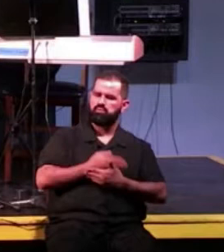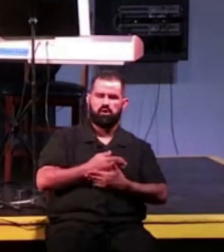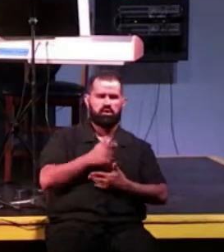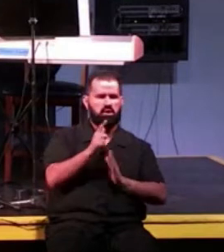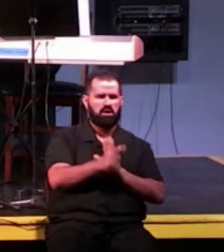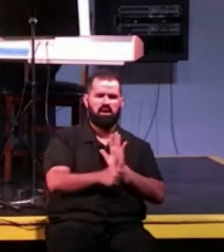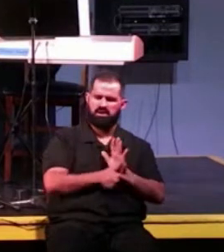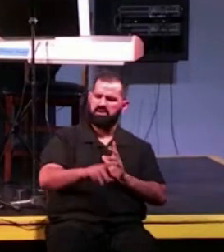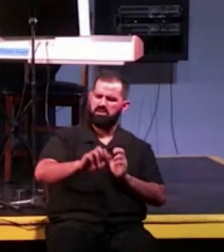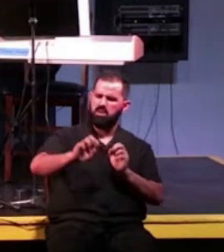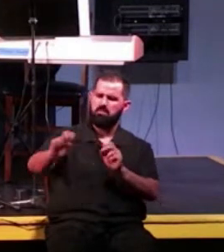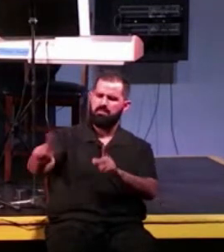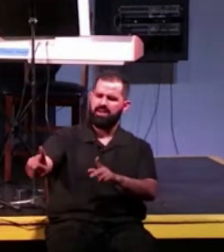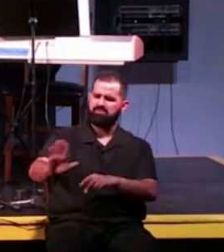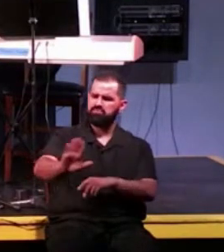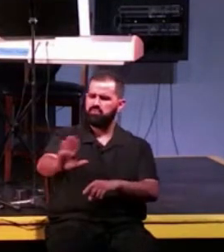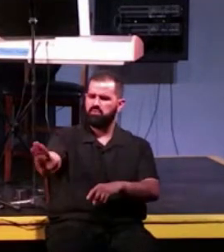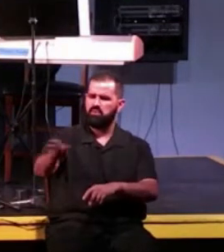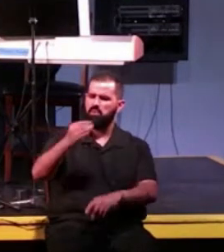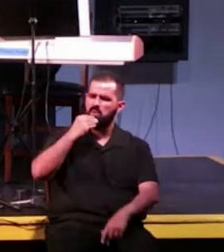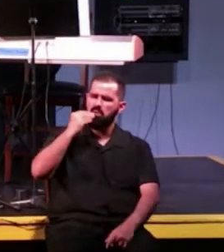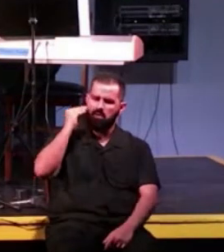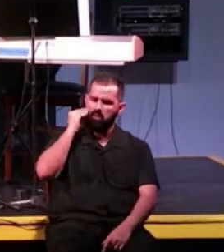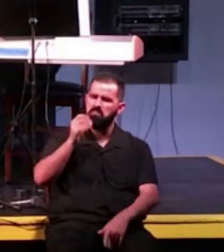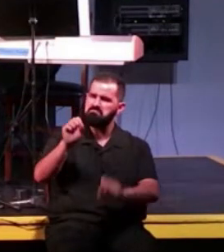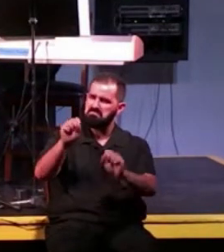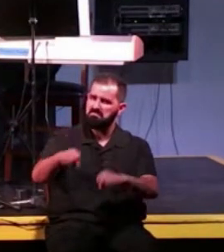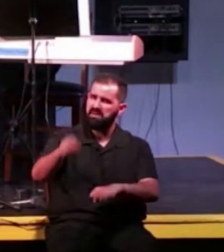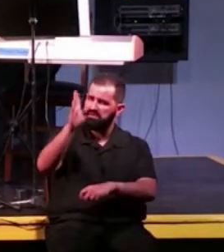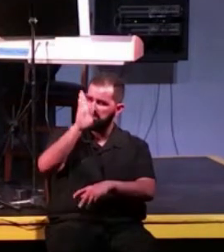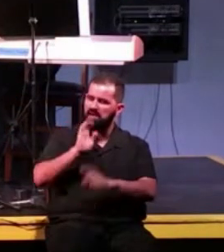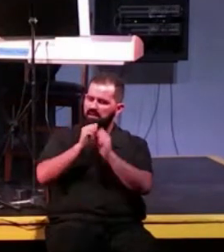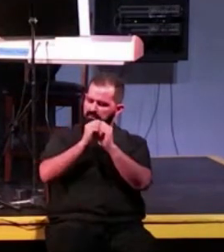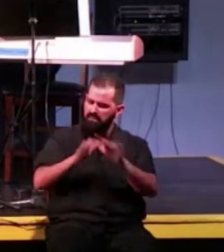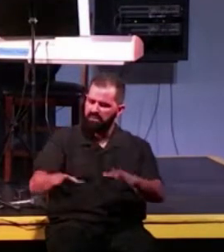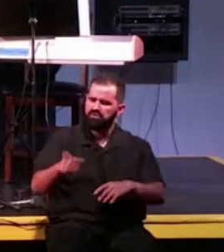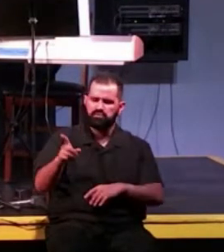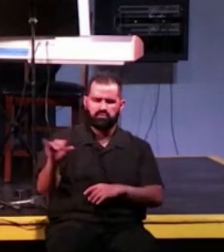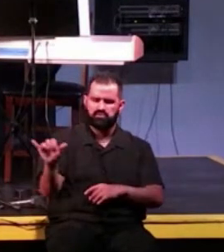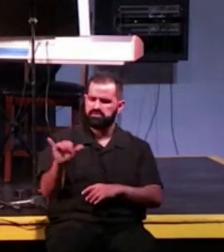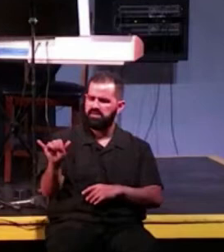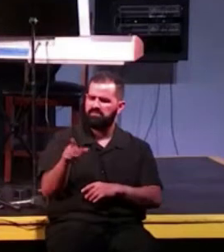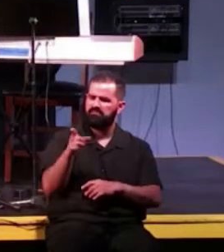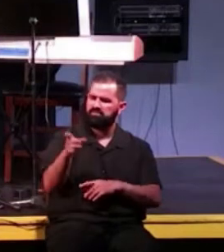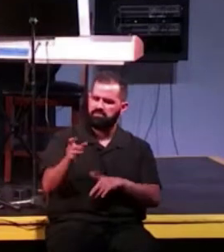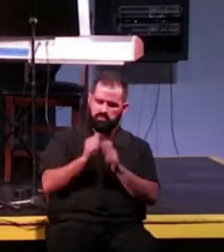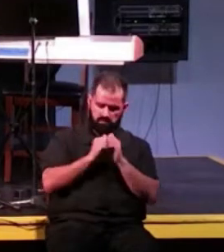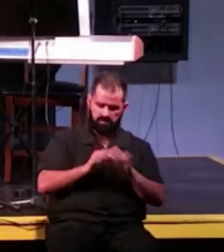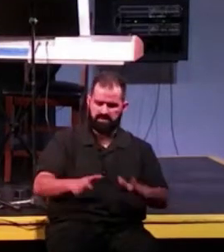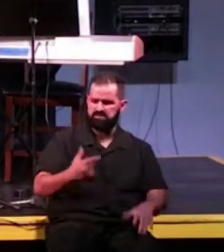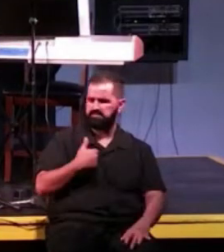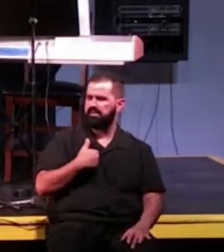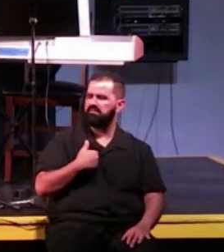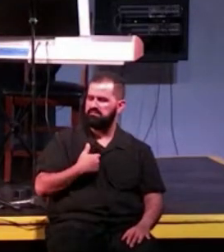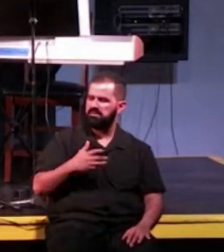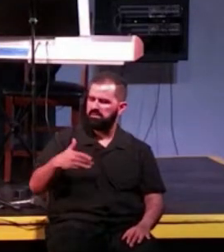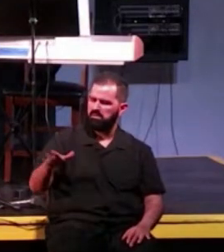of you, to your own home. May the Lord show kindness to you as you have shown to your dead and to me.